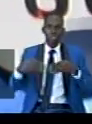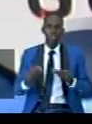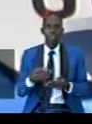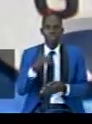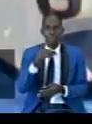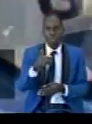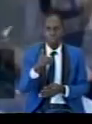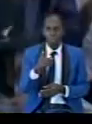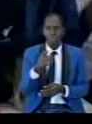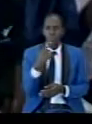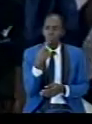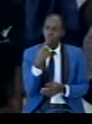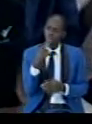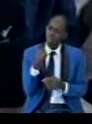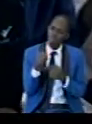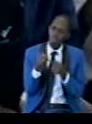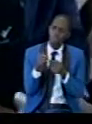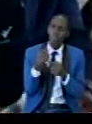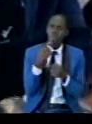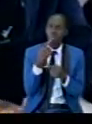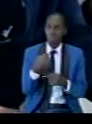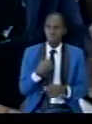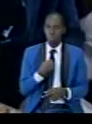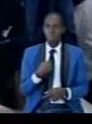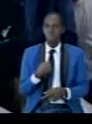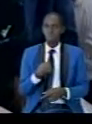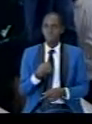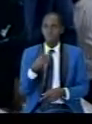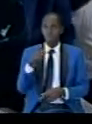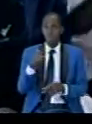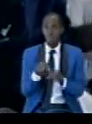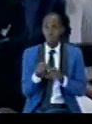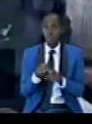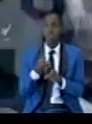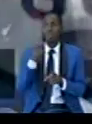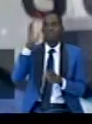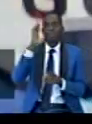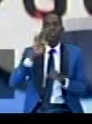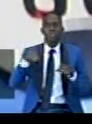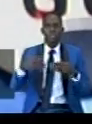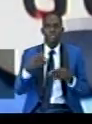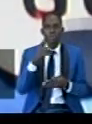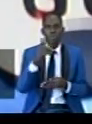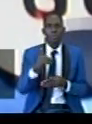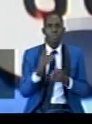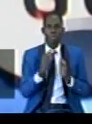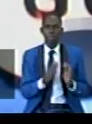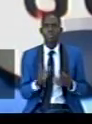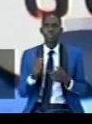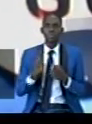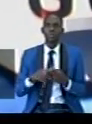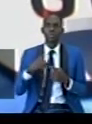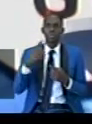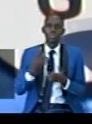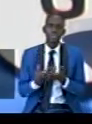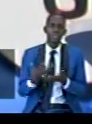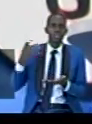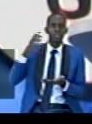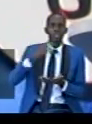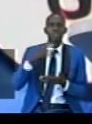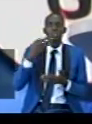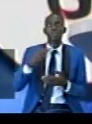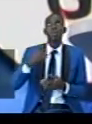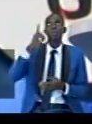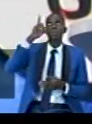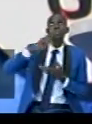Are you there? He'll grant you. He'll grant you according to the riches of his glory, to be